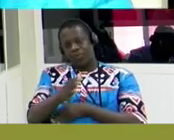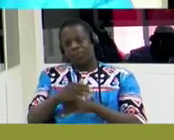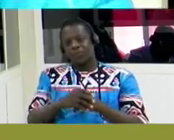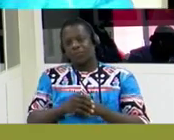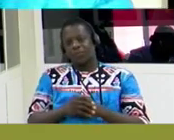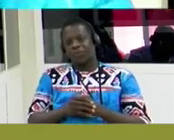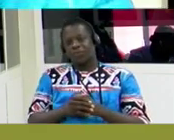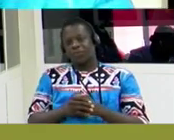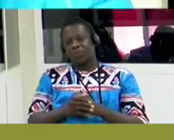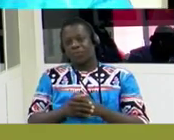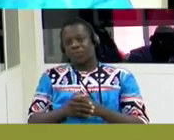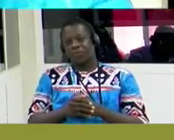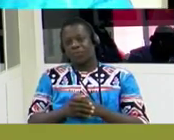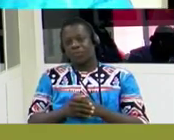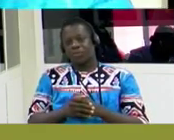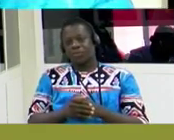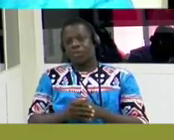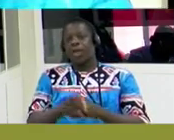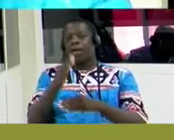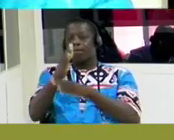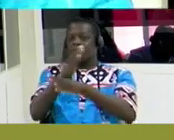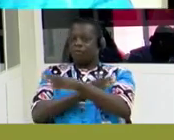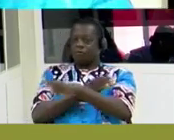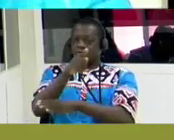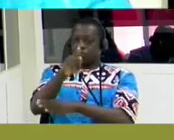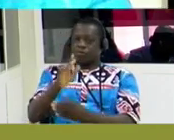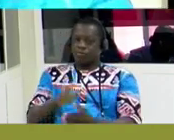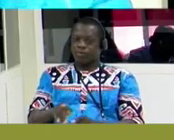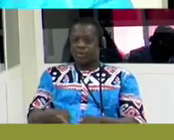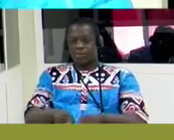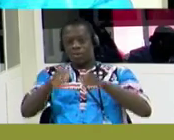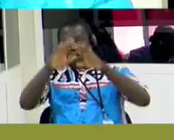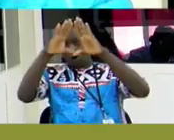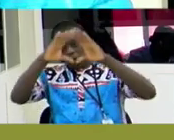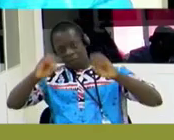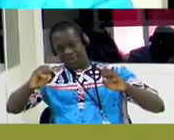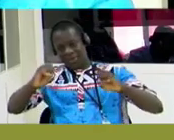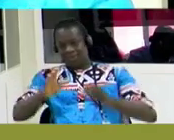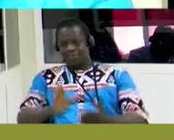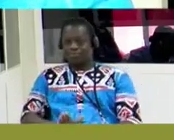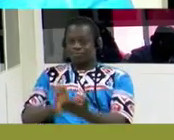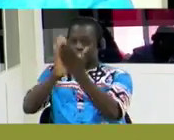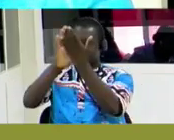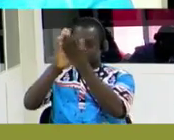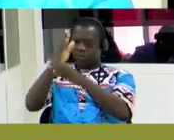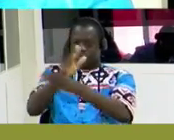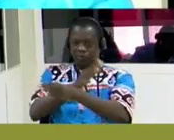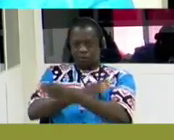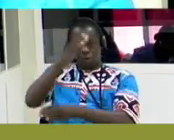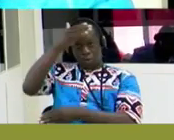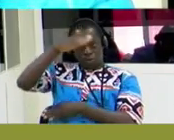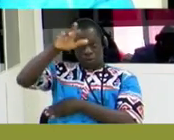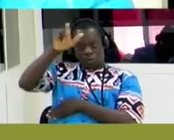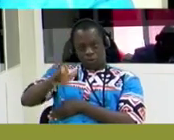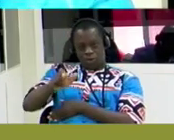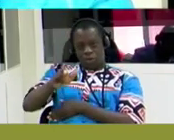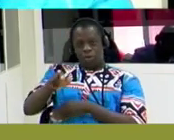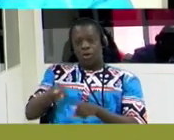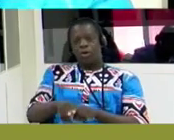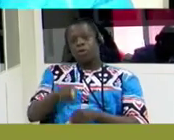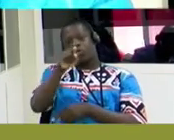Prior to your appearance, formal appearance before the commission, you indicated that you wanted